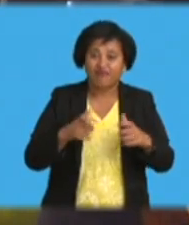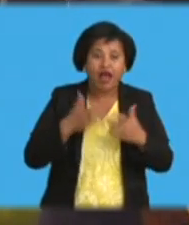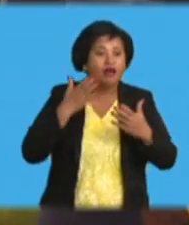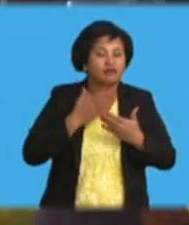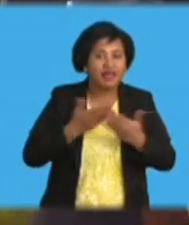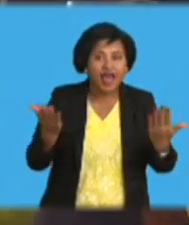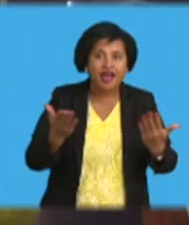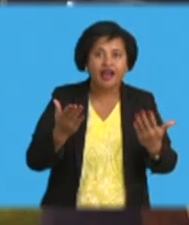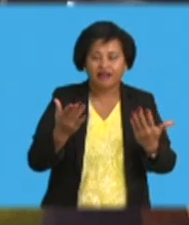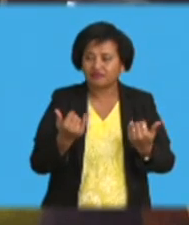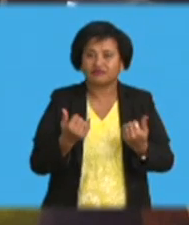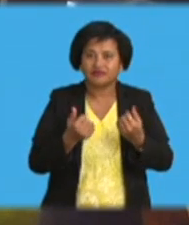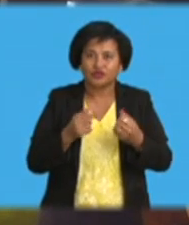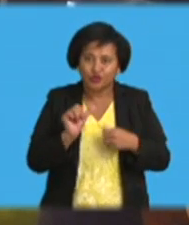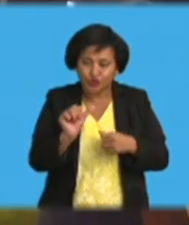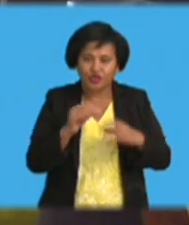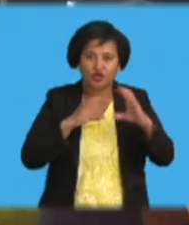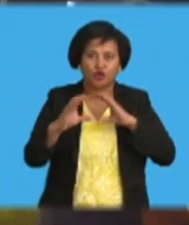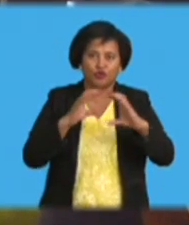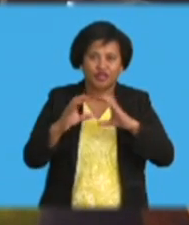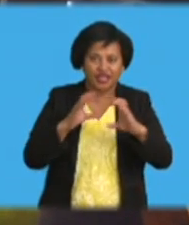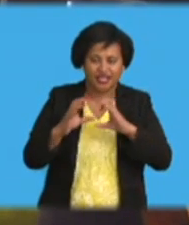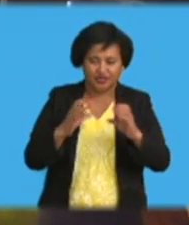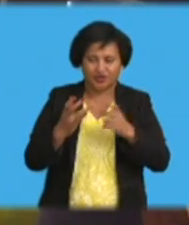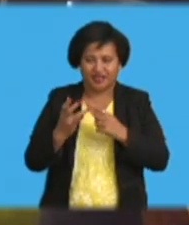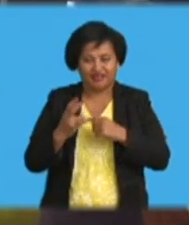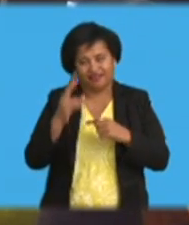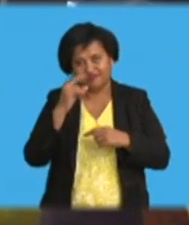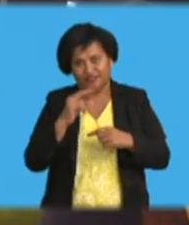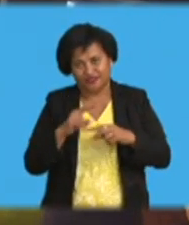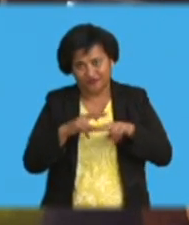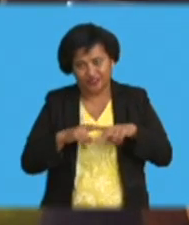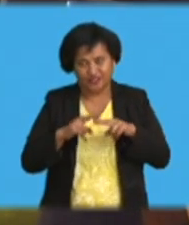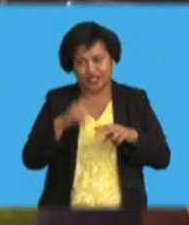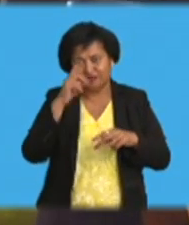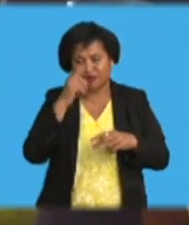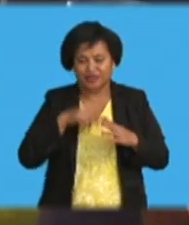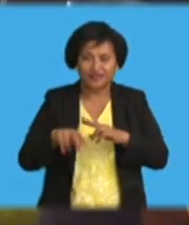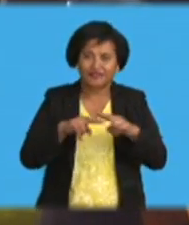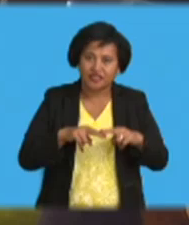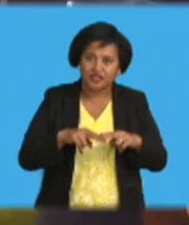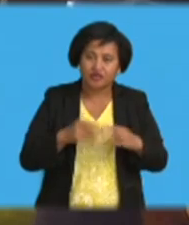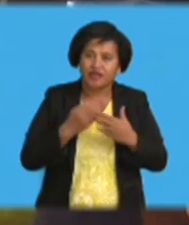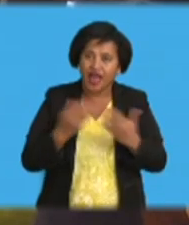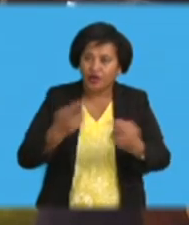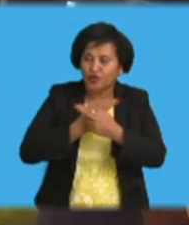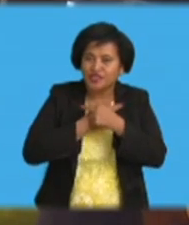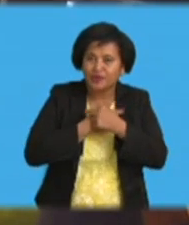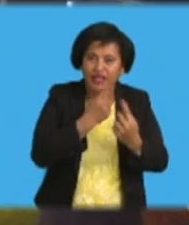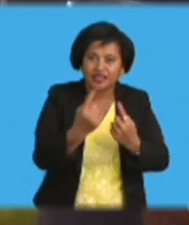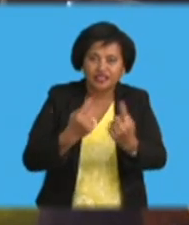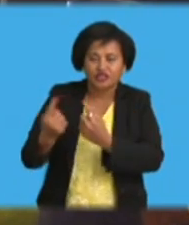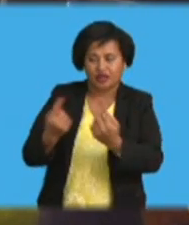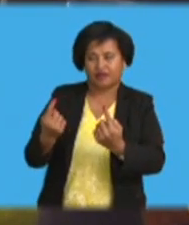and communicate with our fellow Fijians, and ultimately that will define our character as a society. Our ability to respect each other,